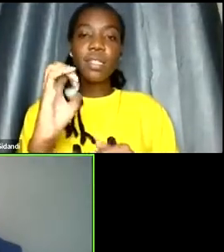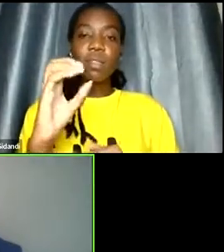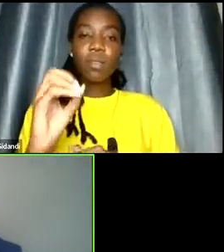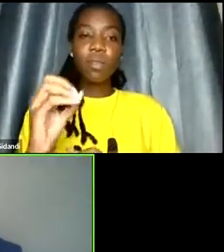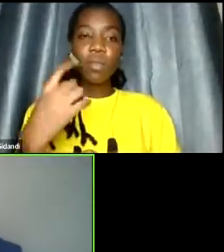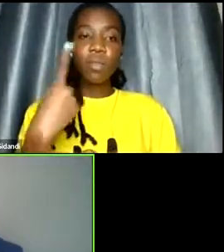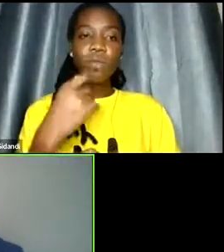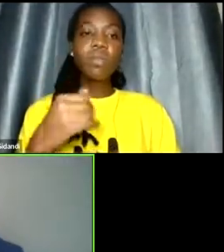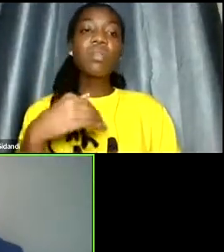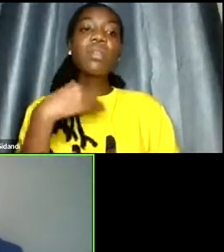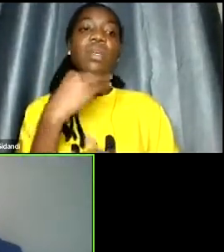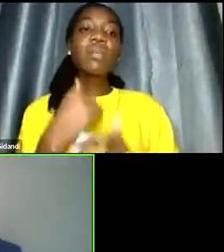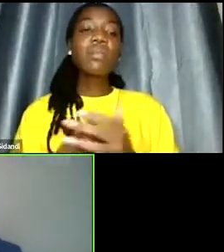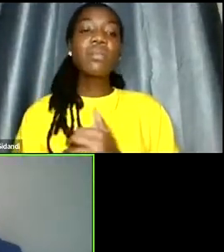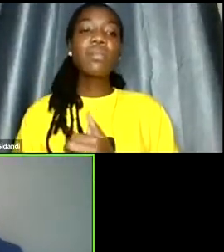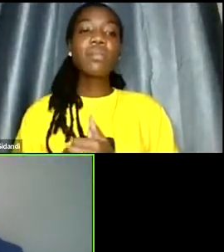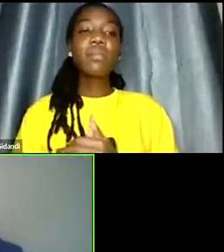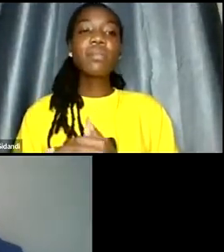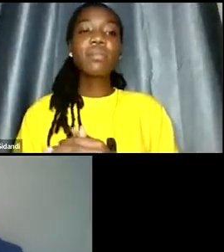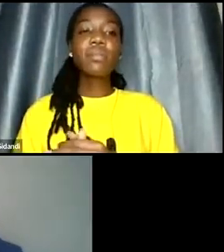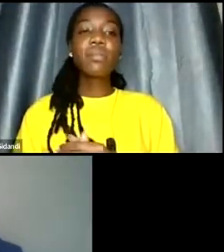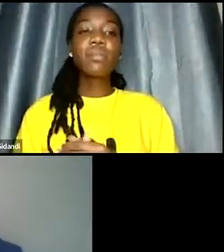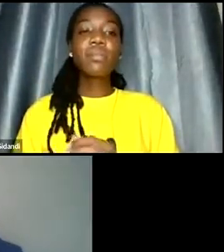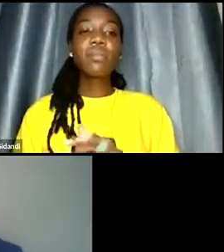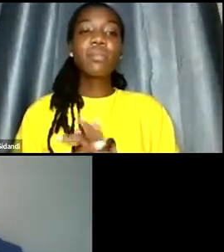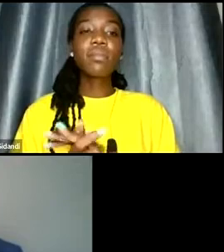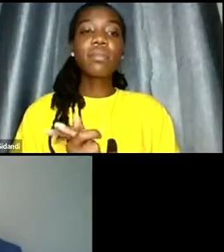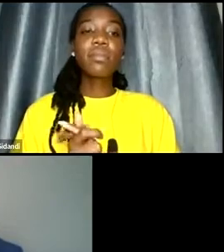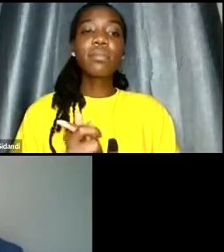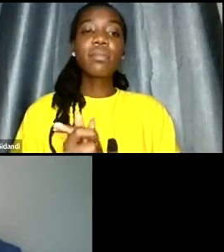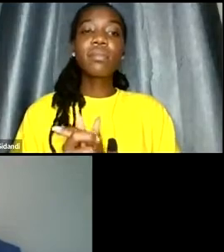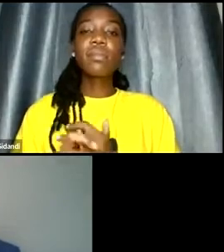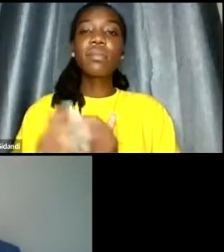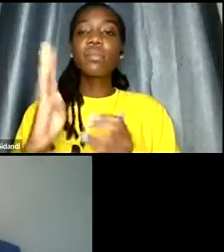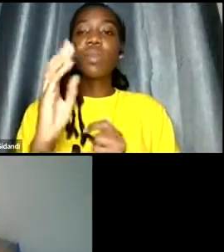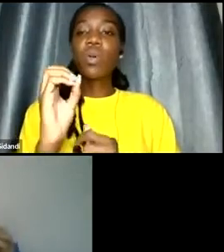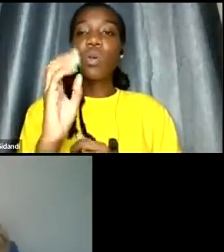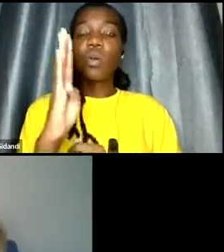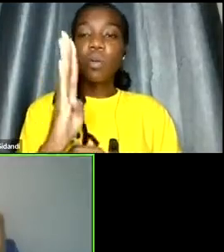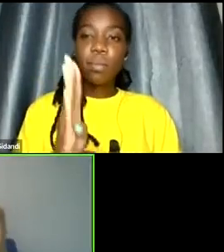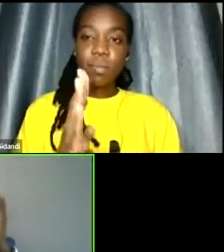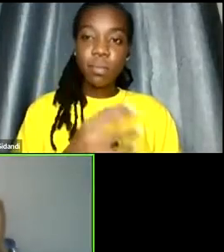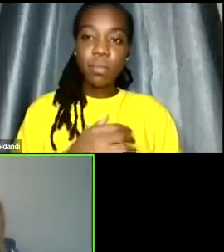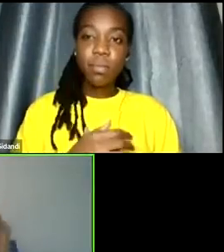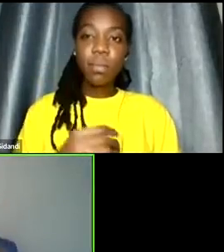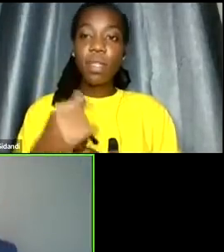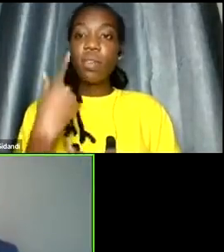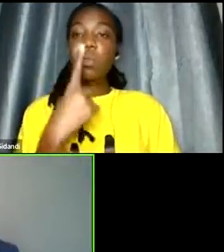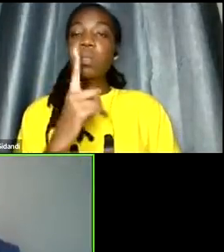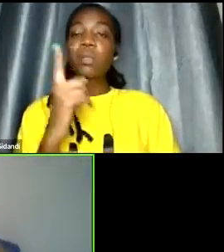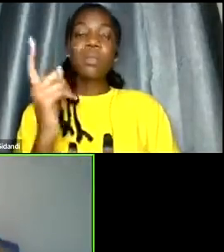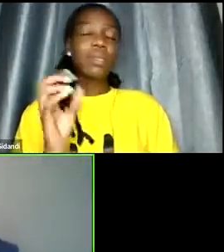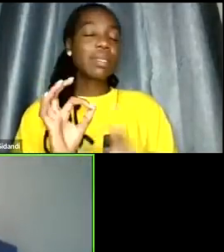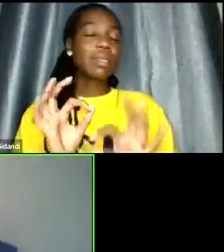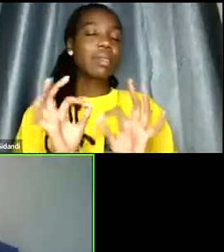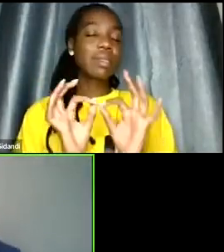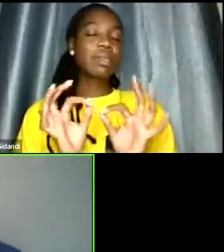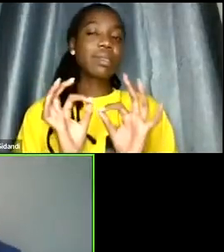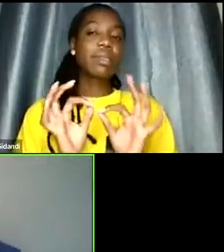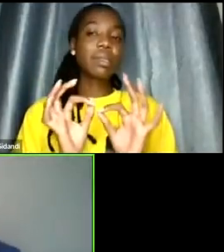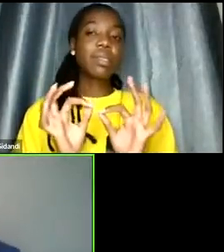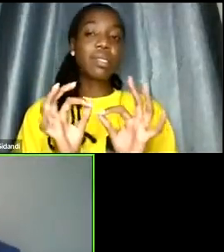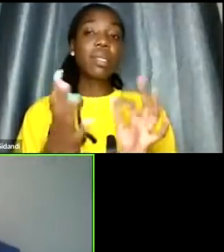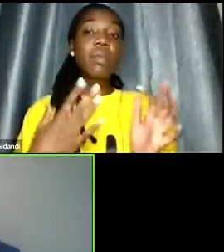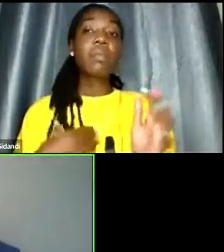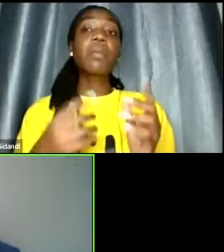Bob. The Kenyans. Bob. Yeah, Bob Colimo. Bob Colimo. Bob Colimo was an amazing leader. I was privileged to meet him when he